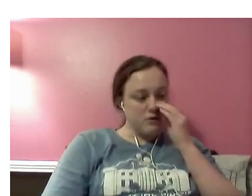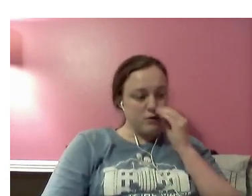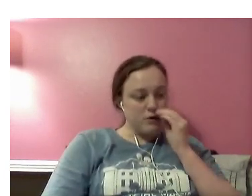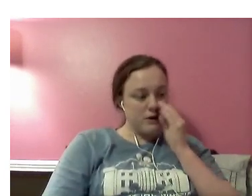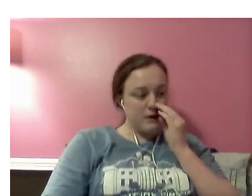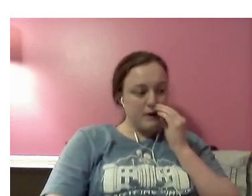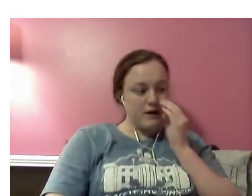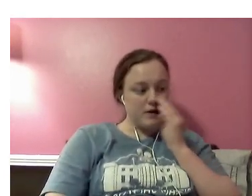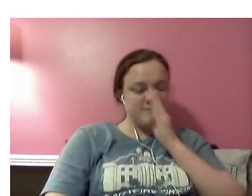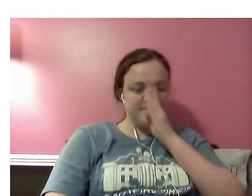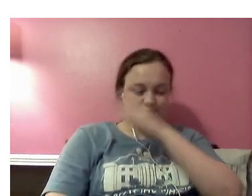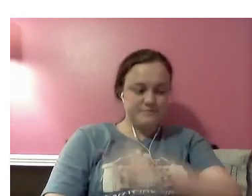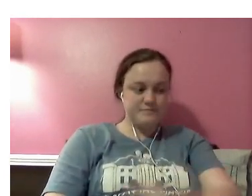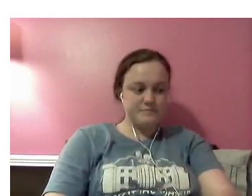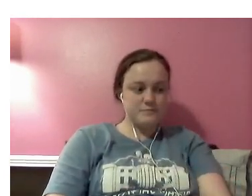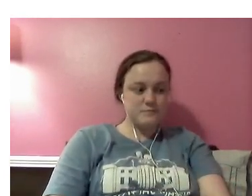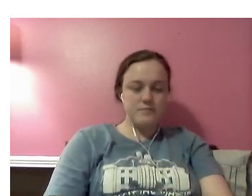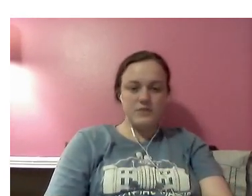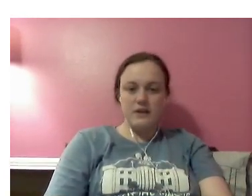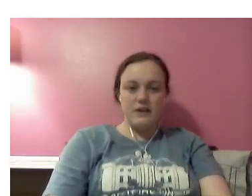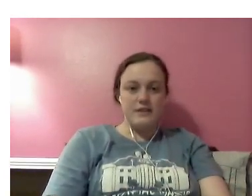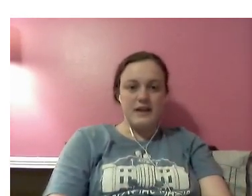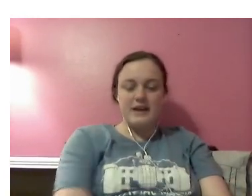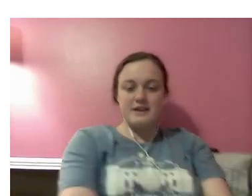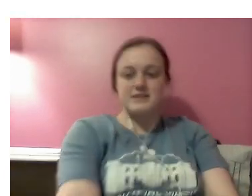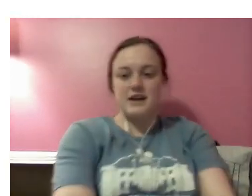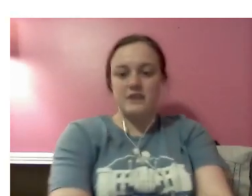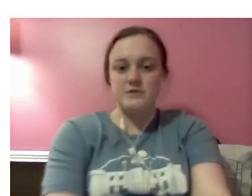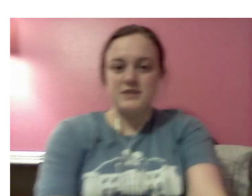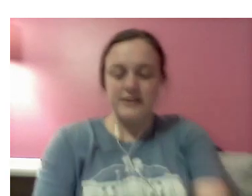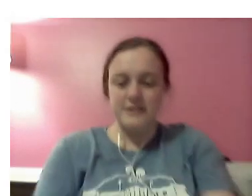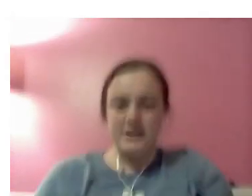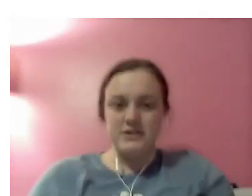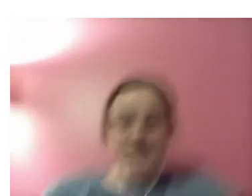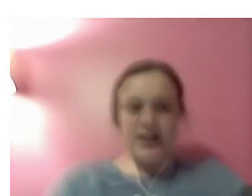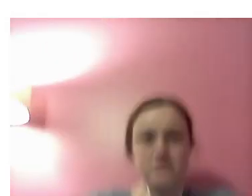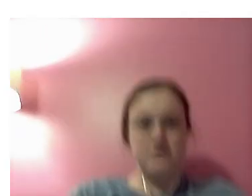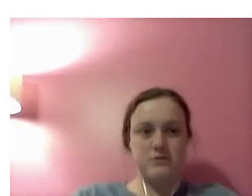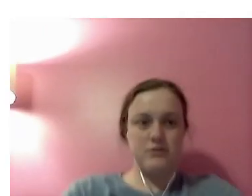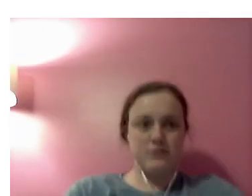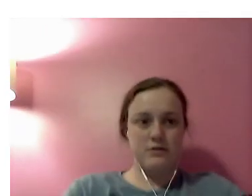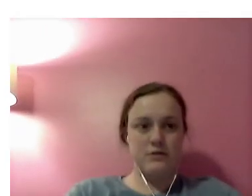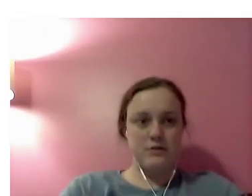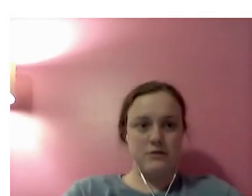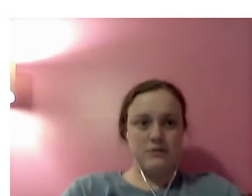So that is how you sign the age of the house.